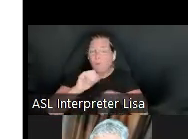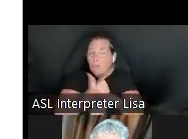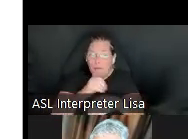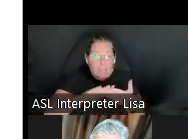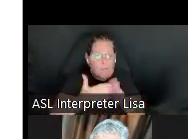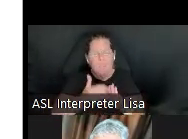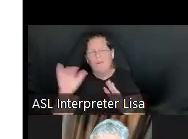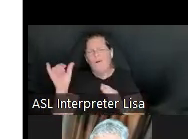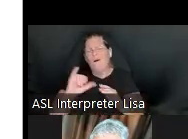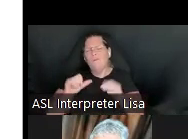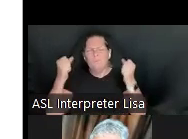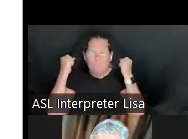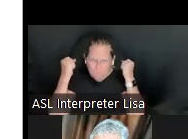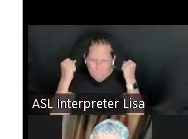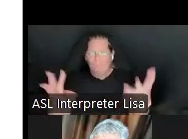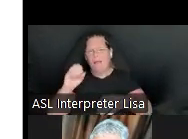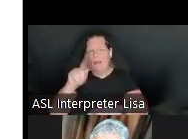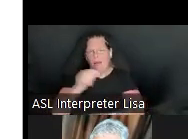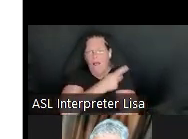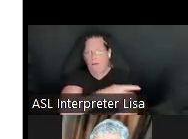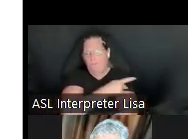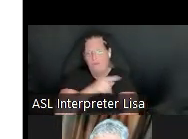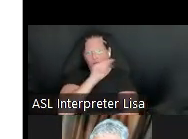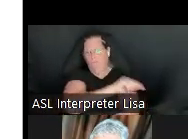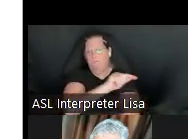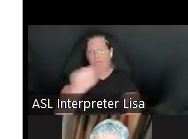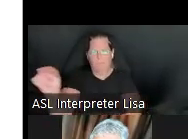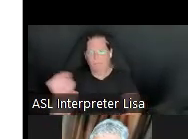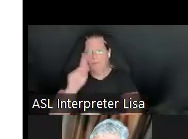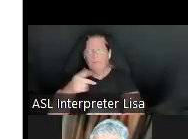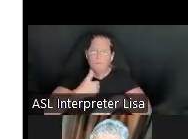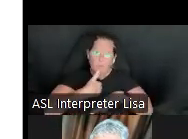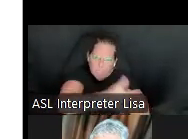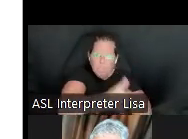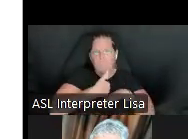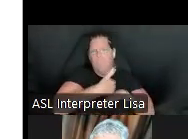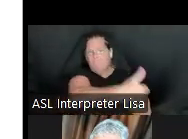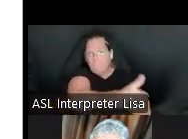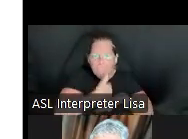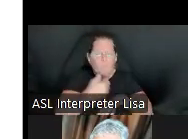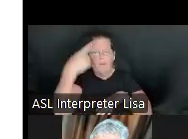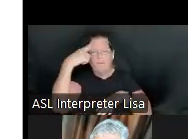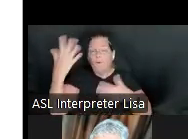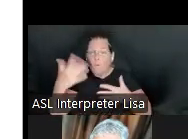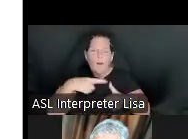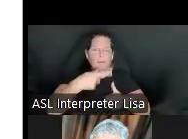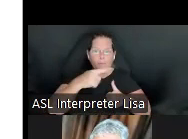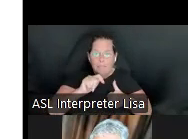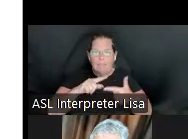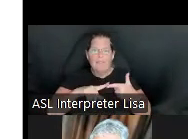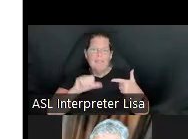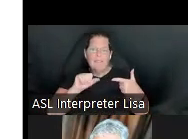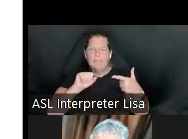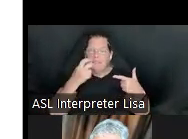a multitude of outpatient services where individuals with brain injury could go for PT, speech, PT,